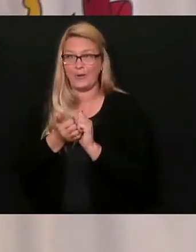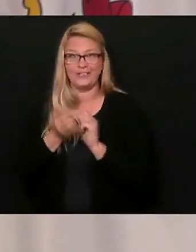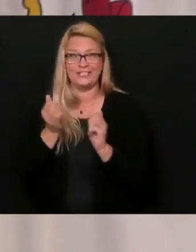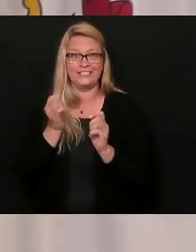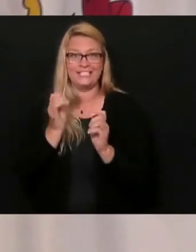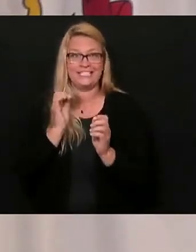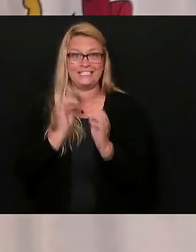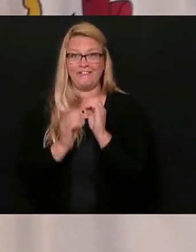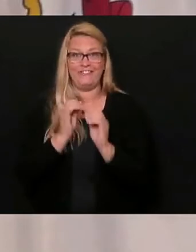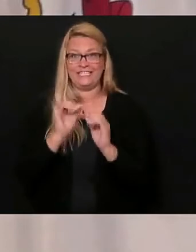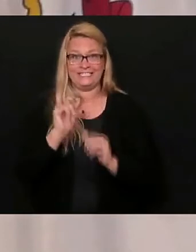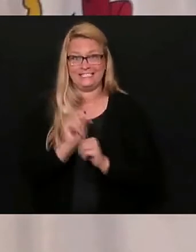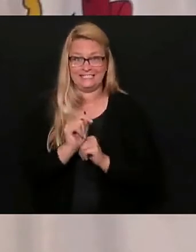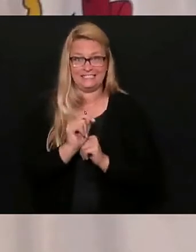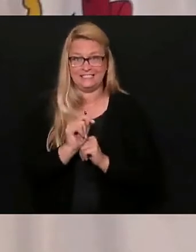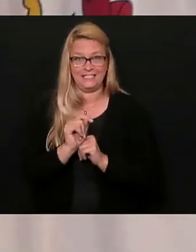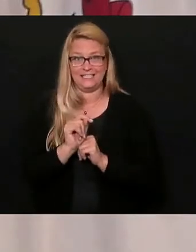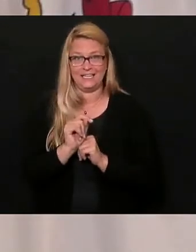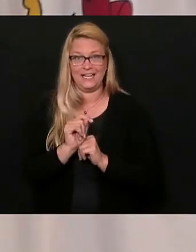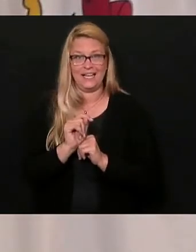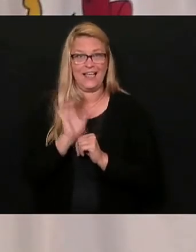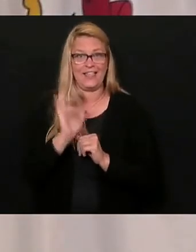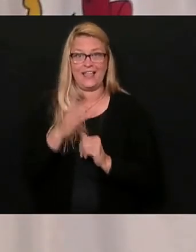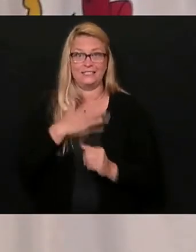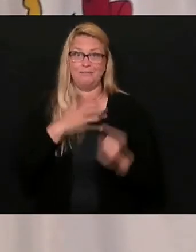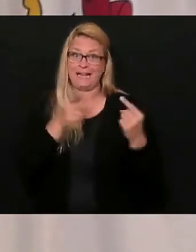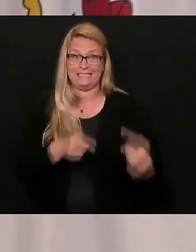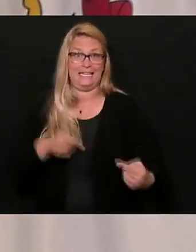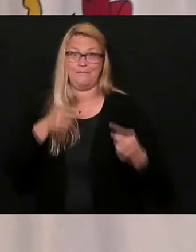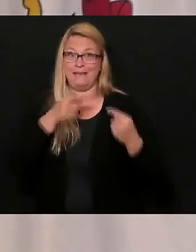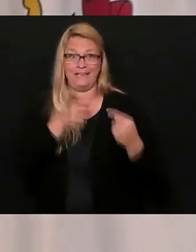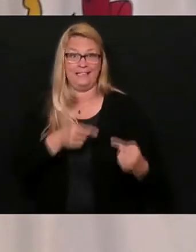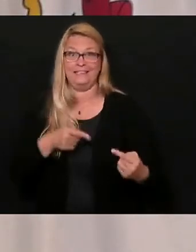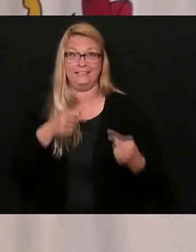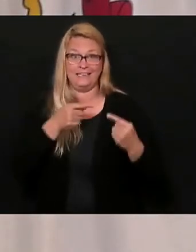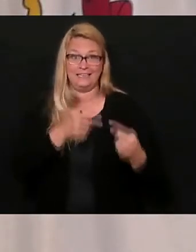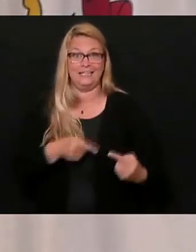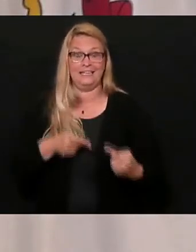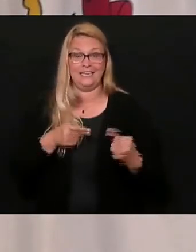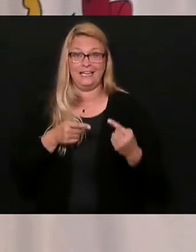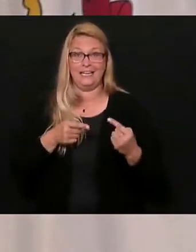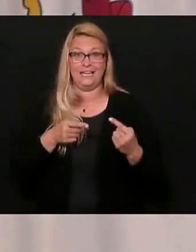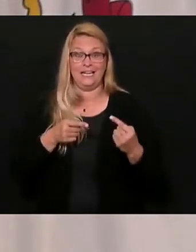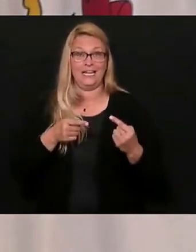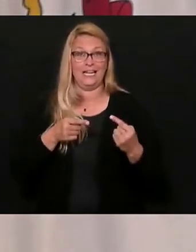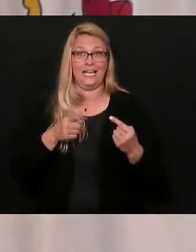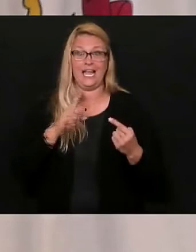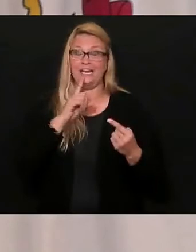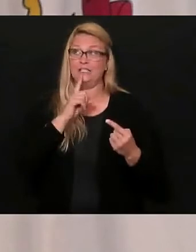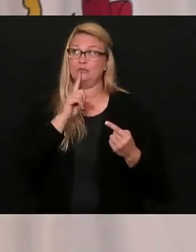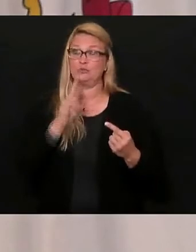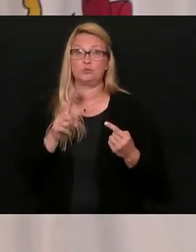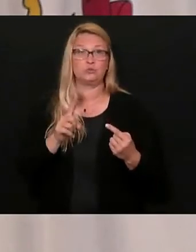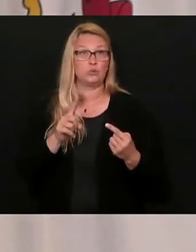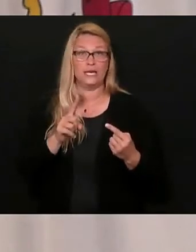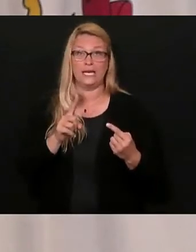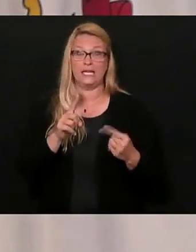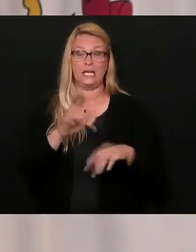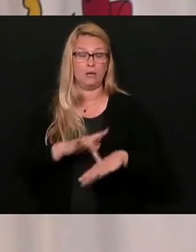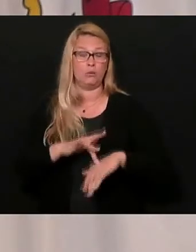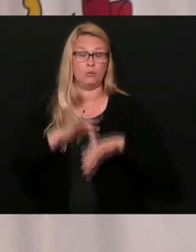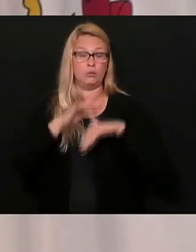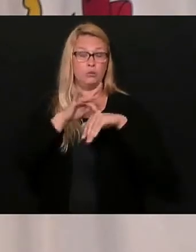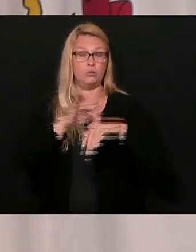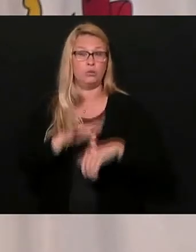is the problem. This is the dilemma, and it is the dilemma that is eating all of us up. And it's just simply